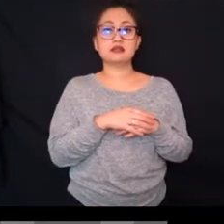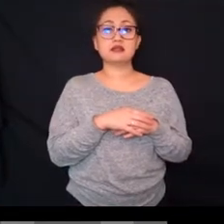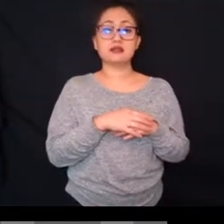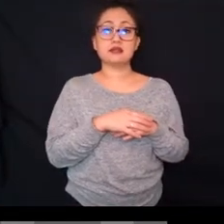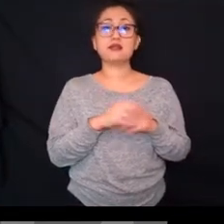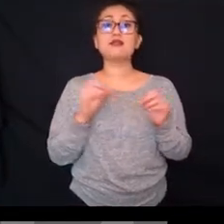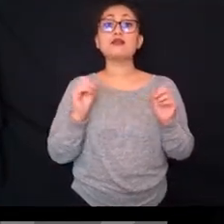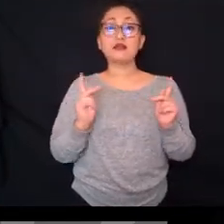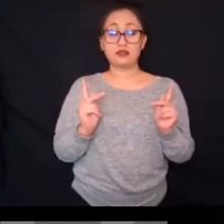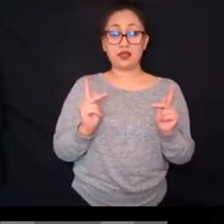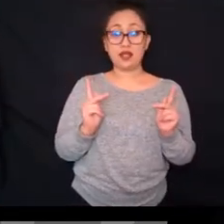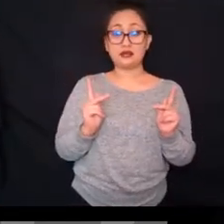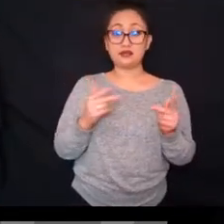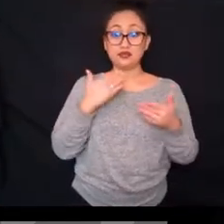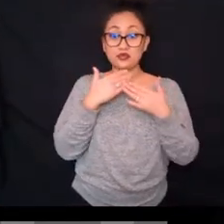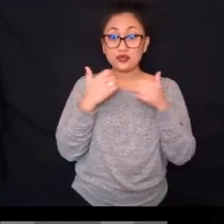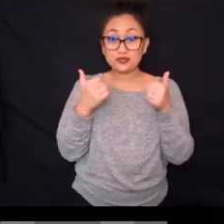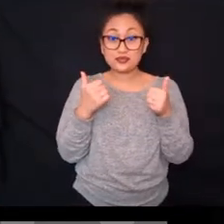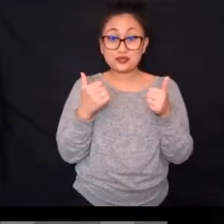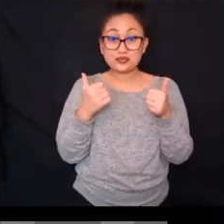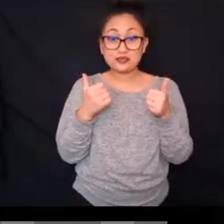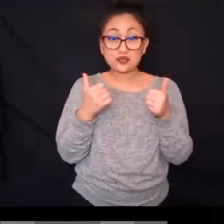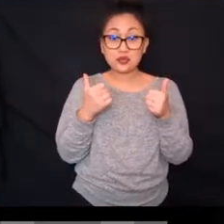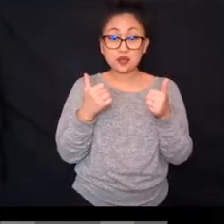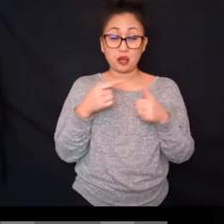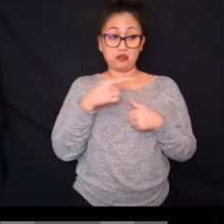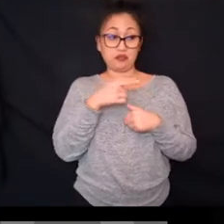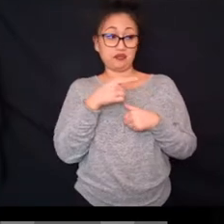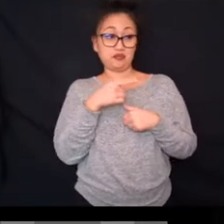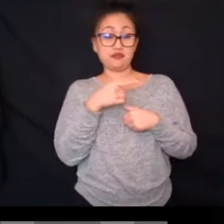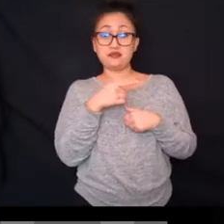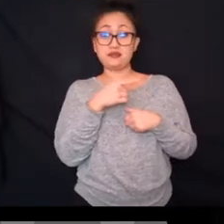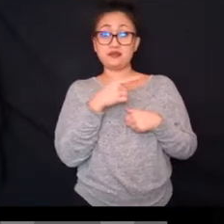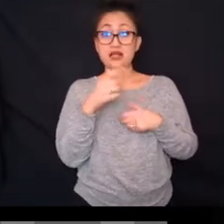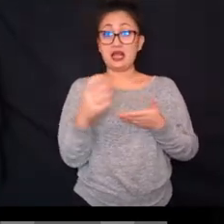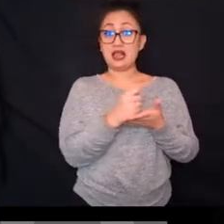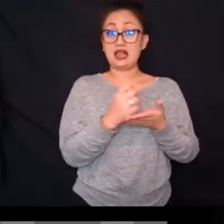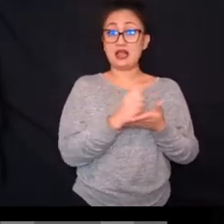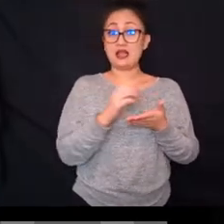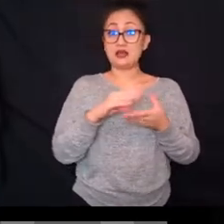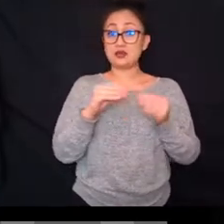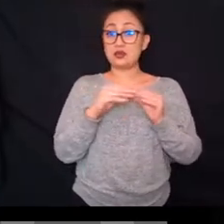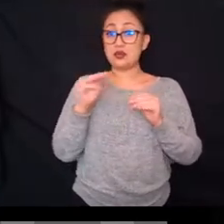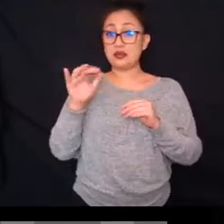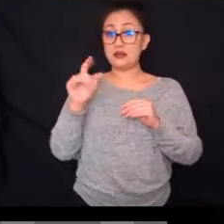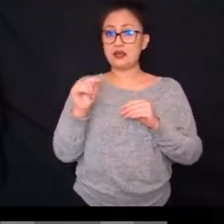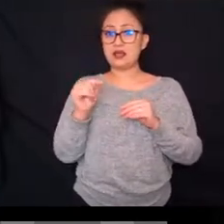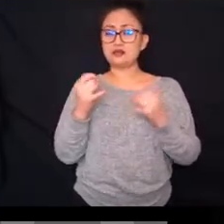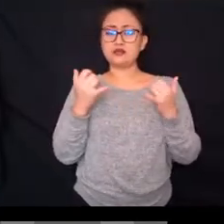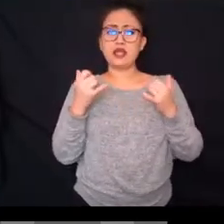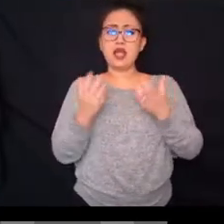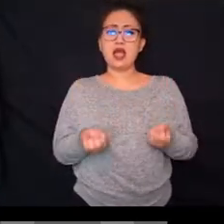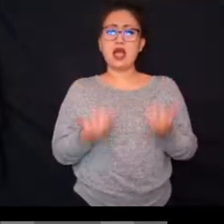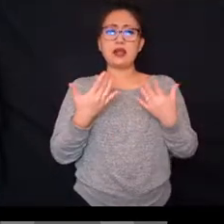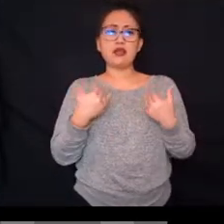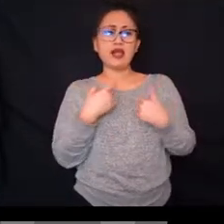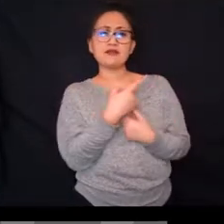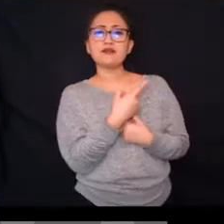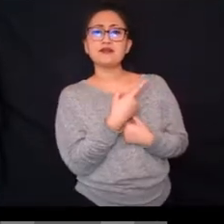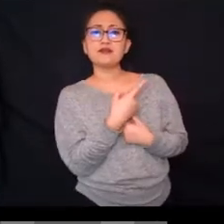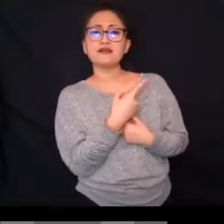All right, good job. All right, let me see why he's picking those up. Let's see, how many do I have in my stack here?